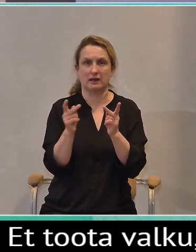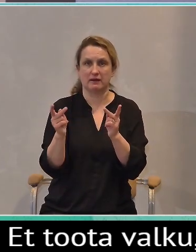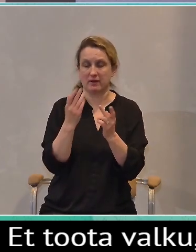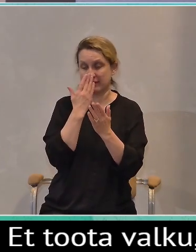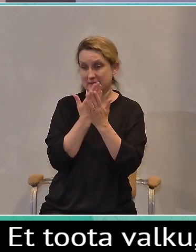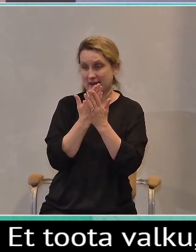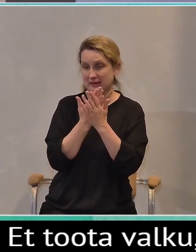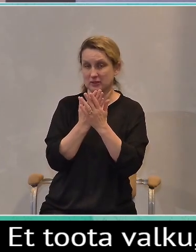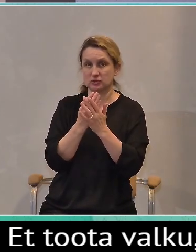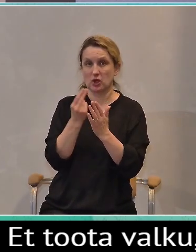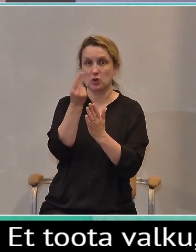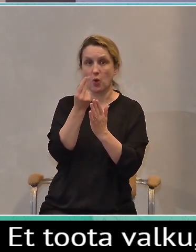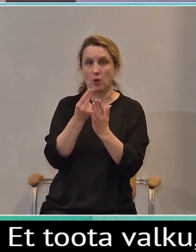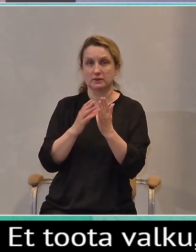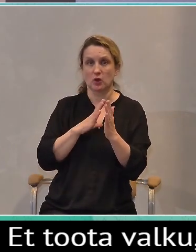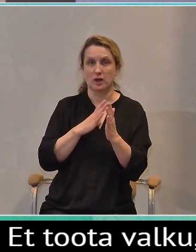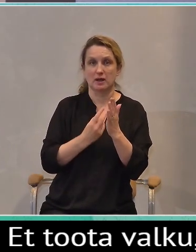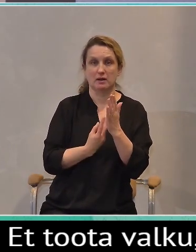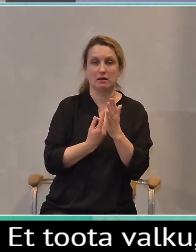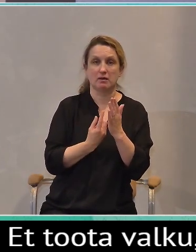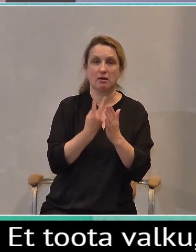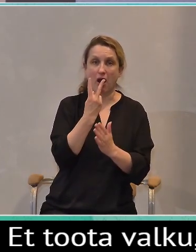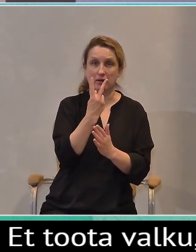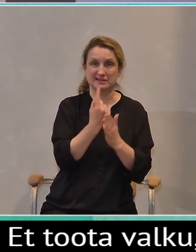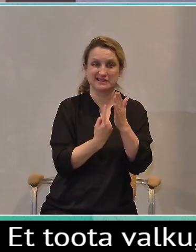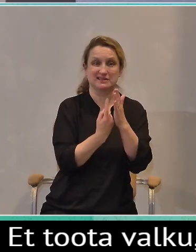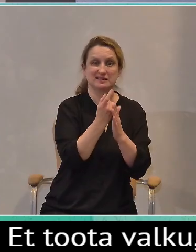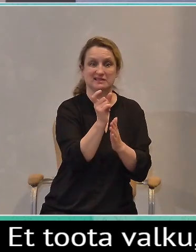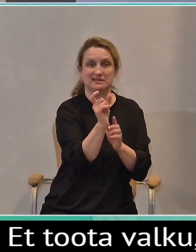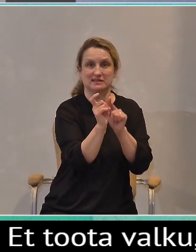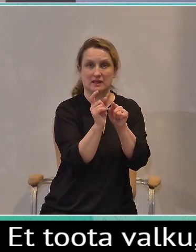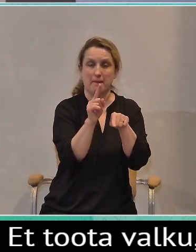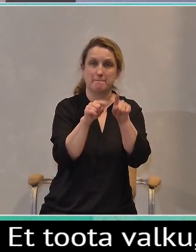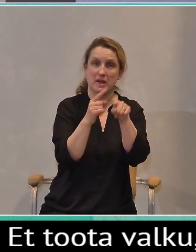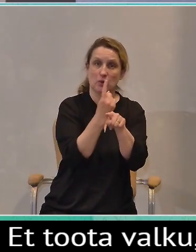initiator, the use of a variety of different initiator exons.